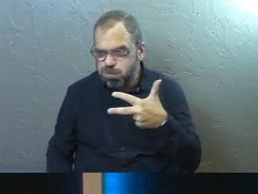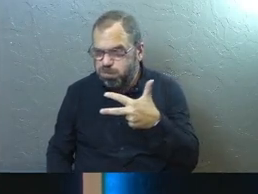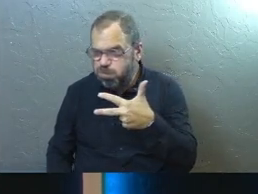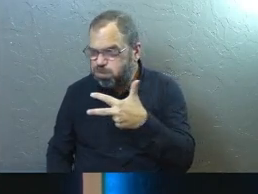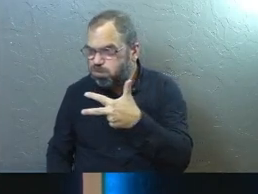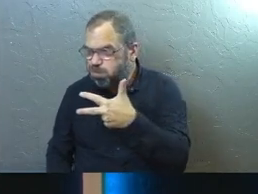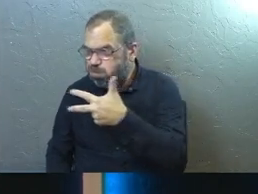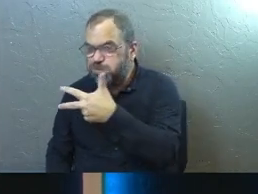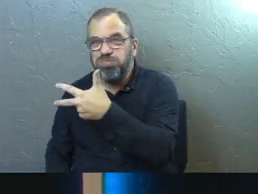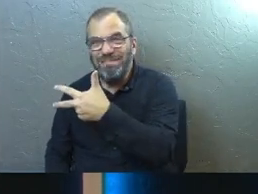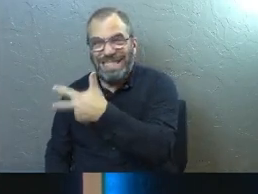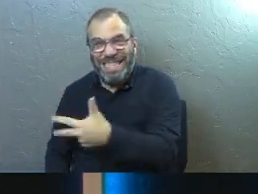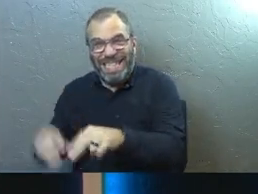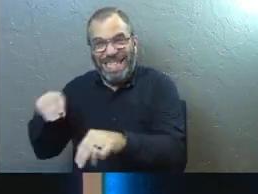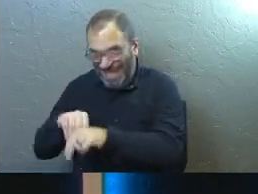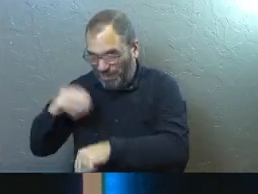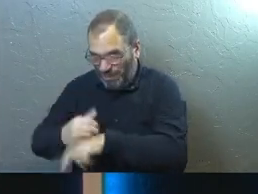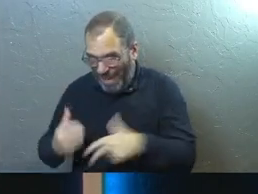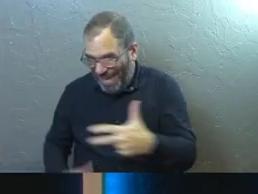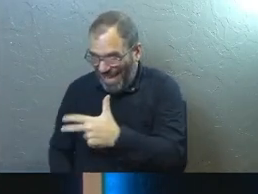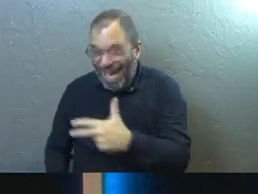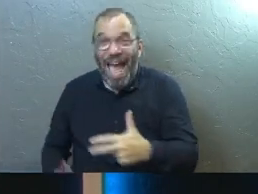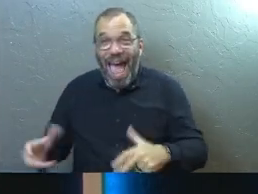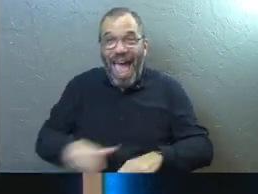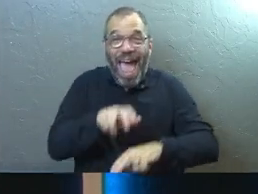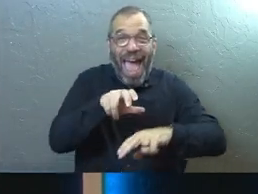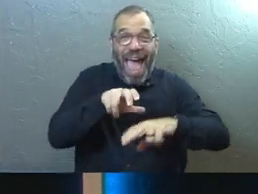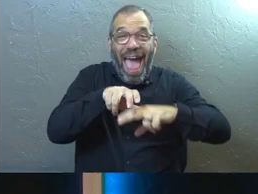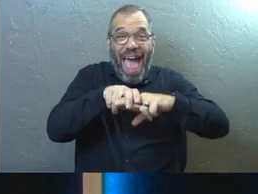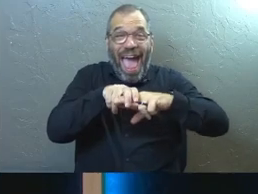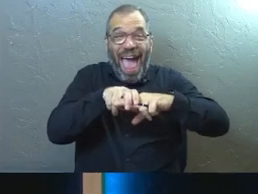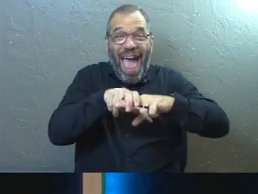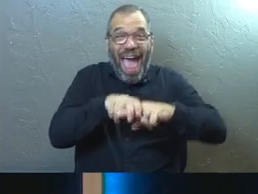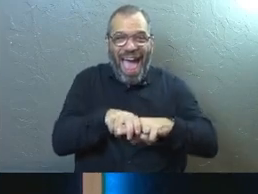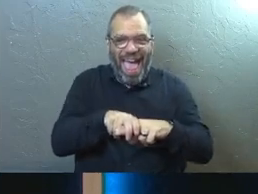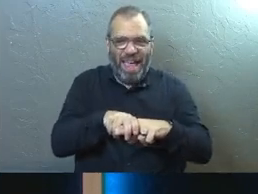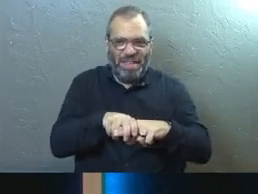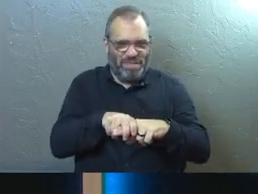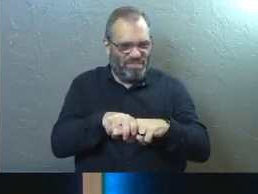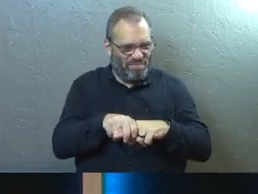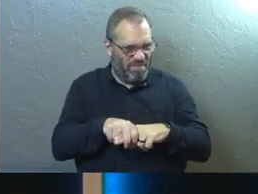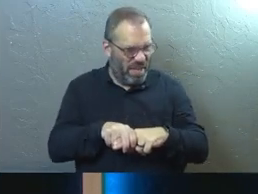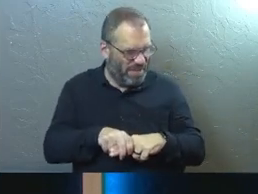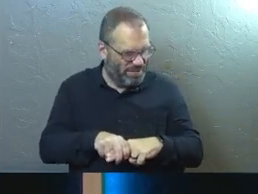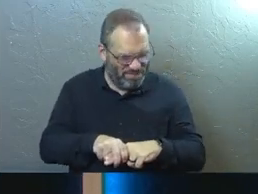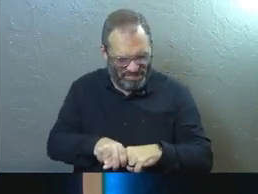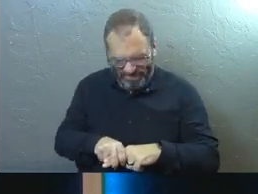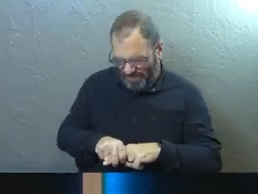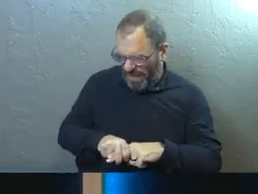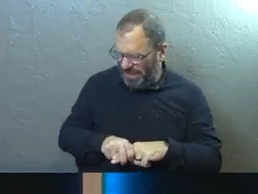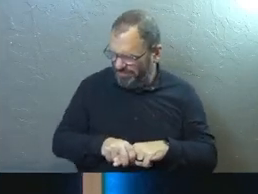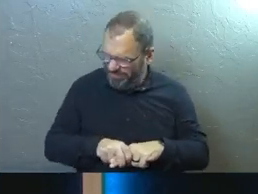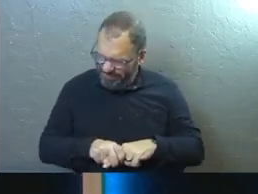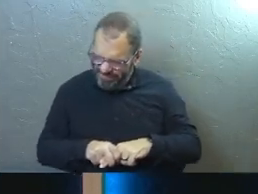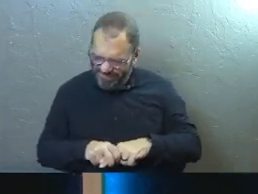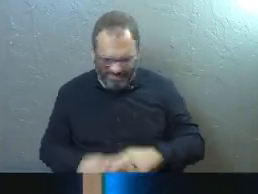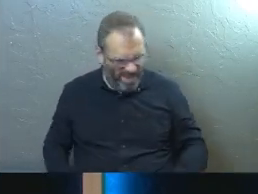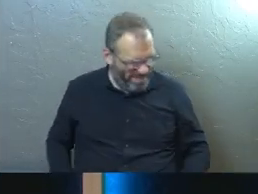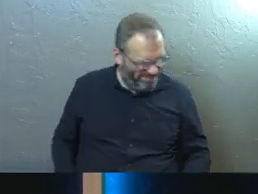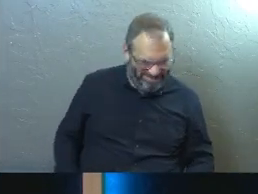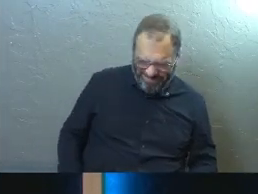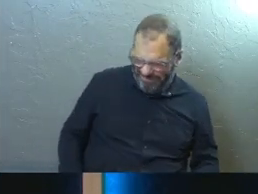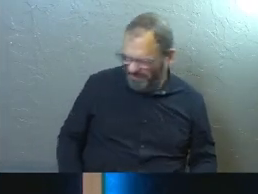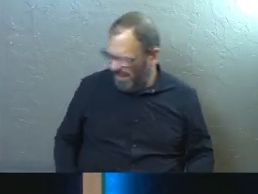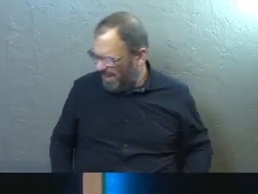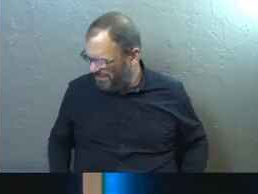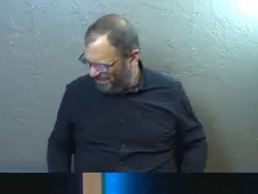it up and we put it right in its spot and we sat in it and immediately we were like, this does not feel like how it felt at all. Like this